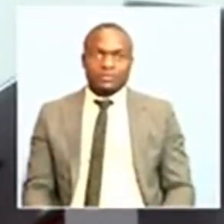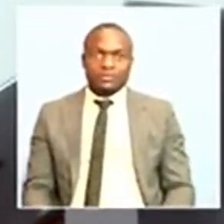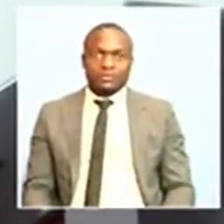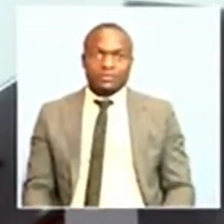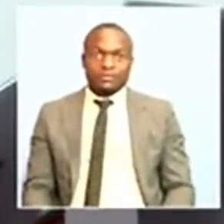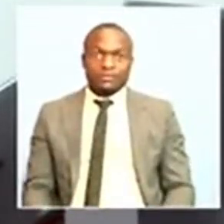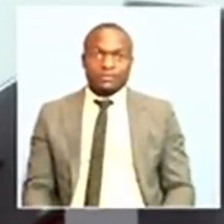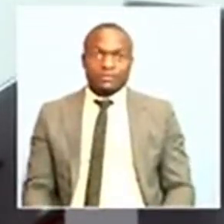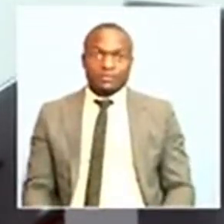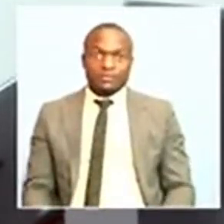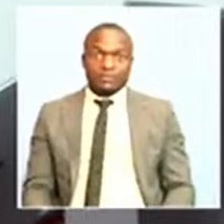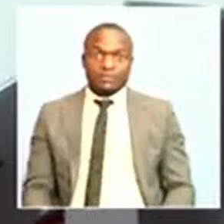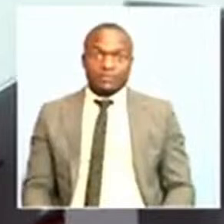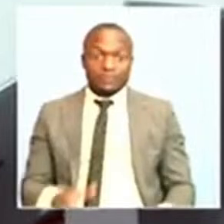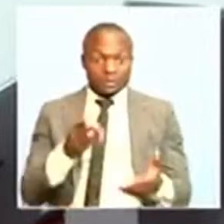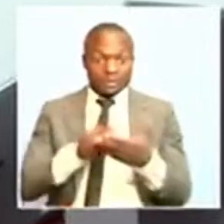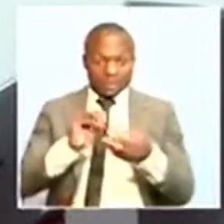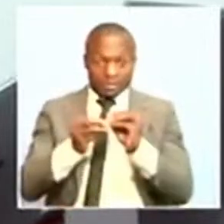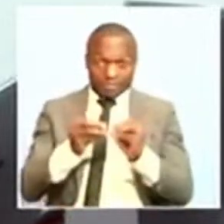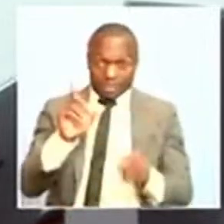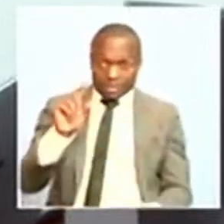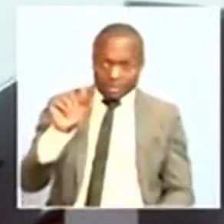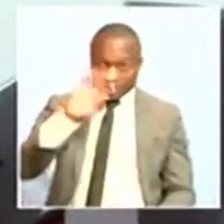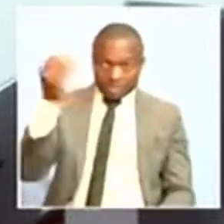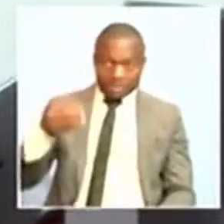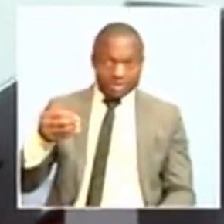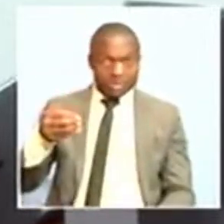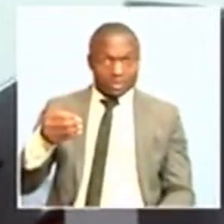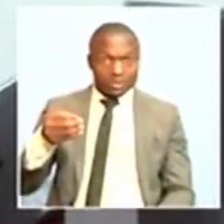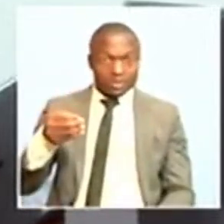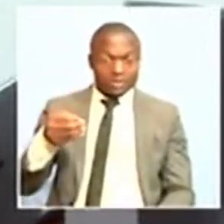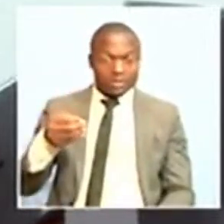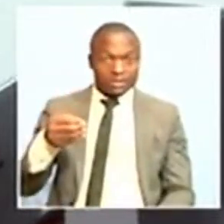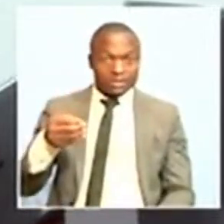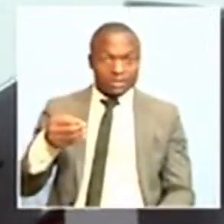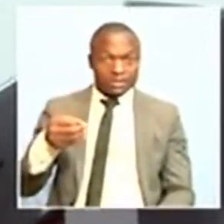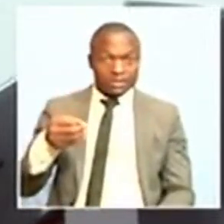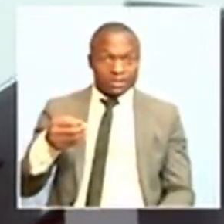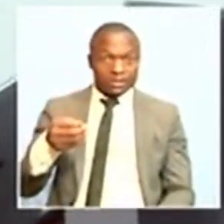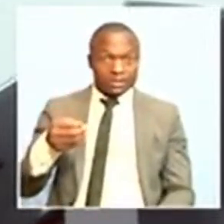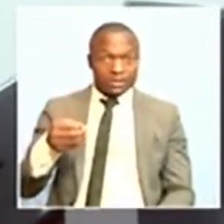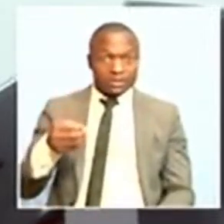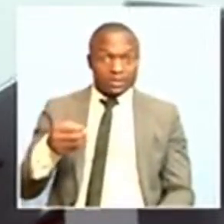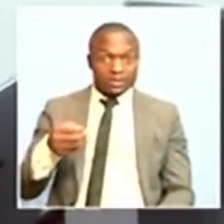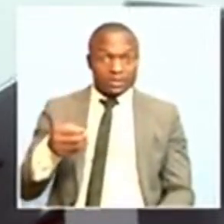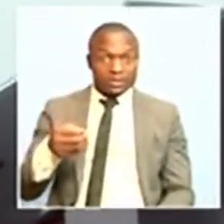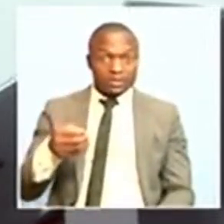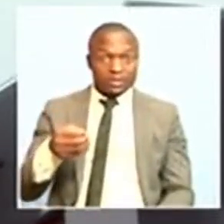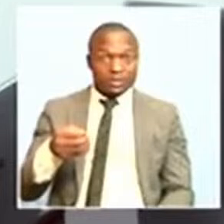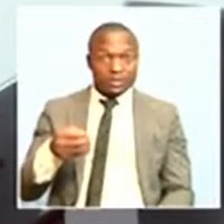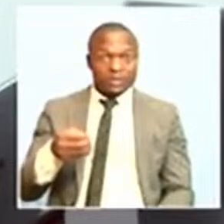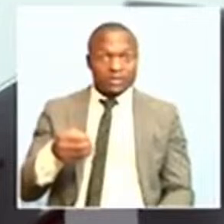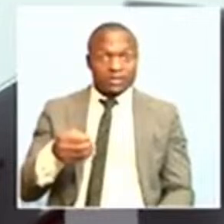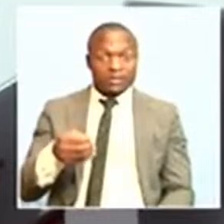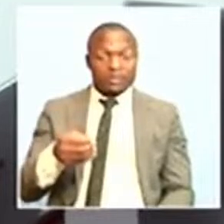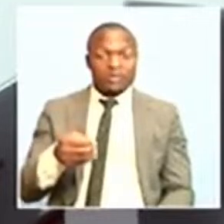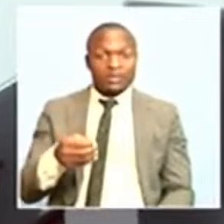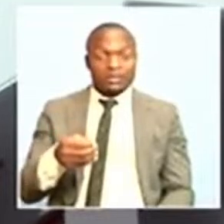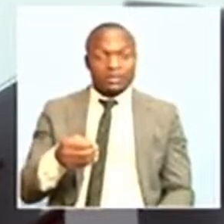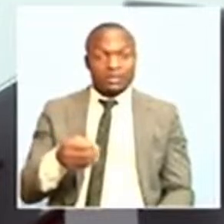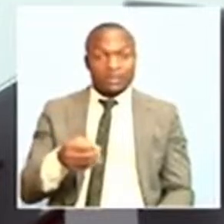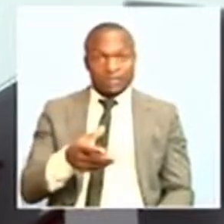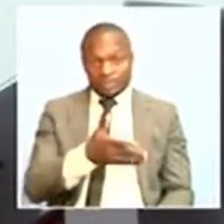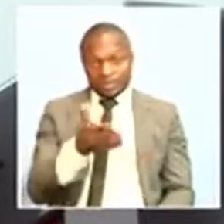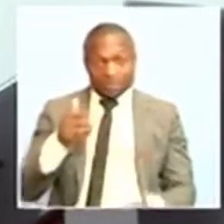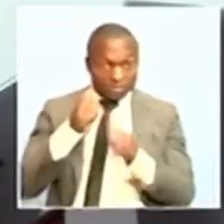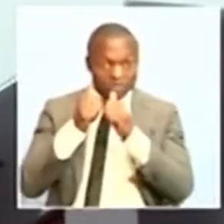index has been capped at 20%, regardless of what the inflation rate is for the previous year.